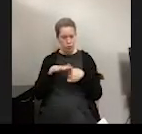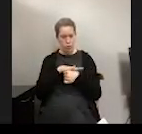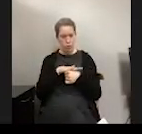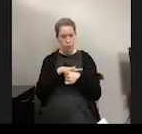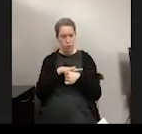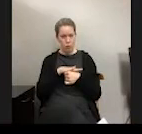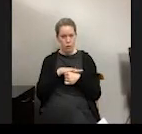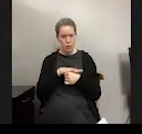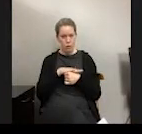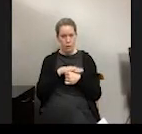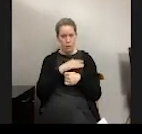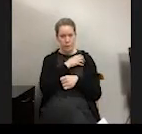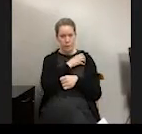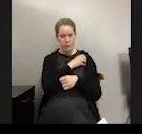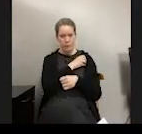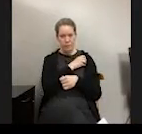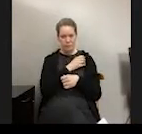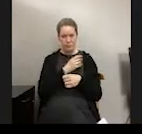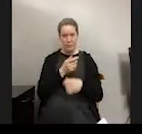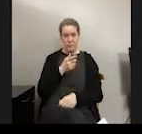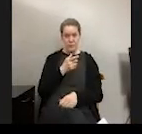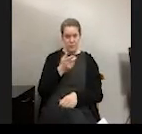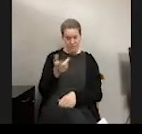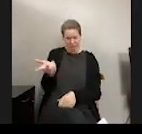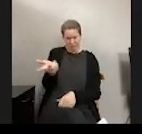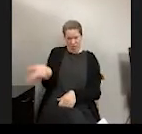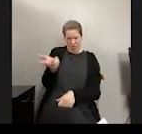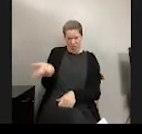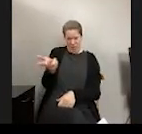I extend it all to the three people participating in the panel.